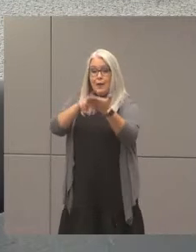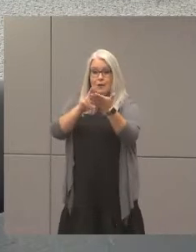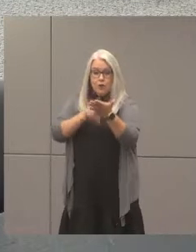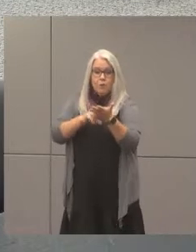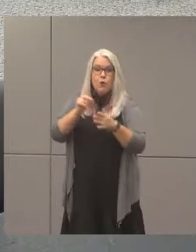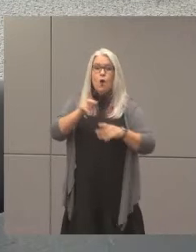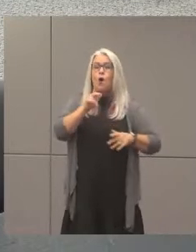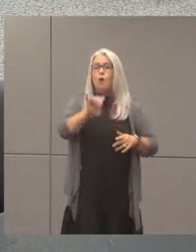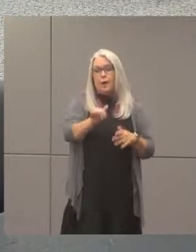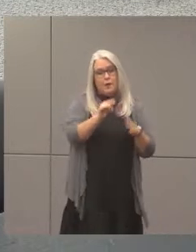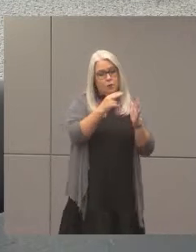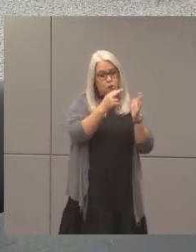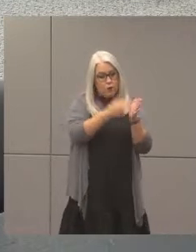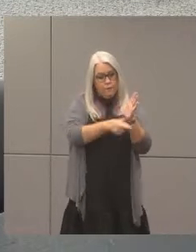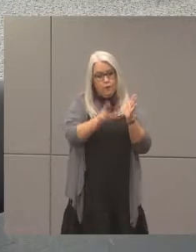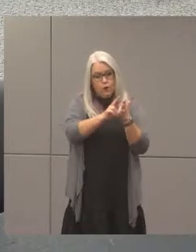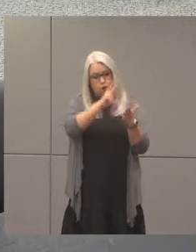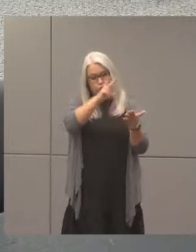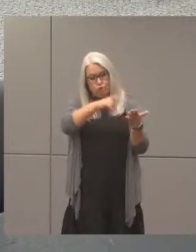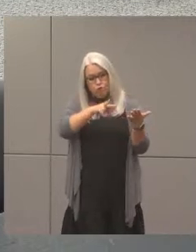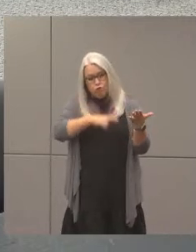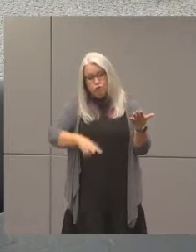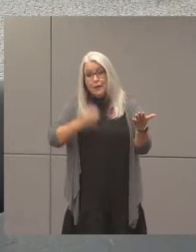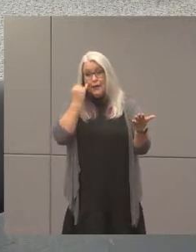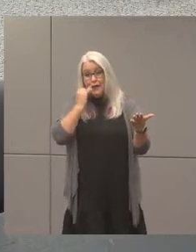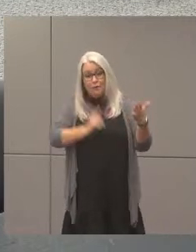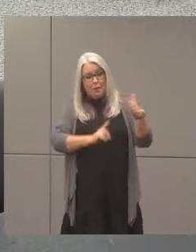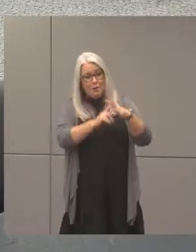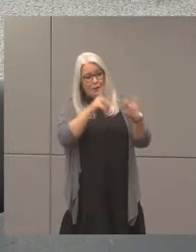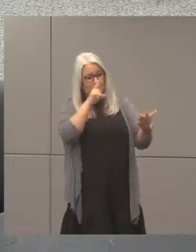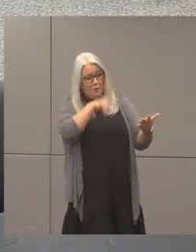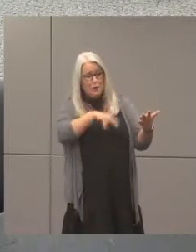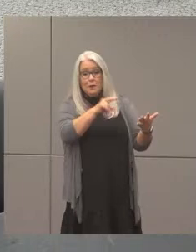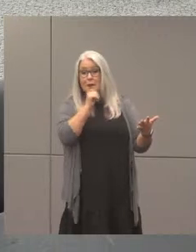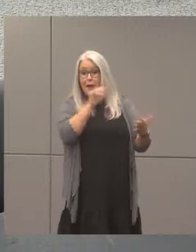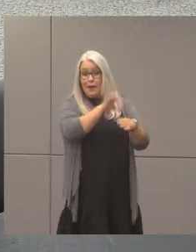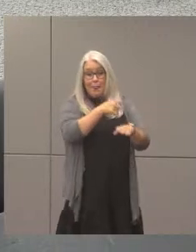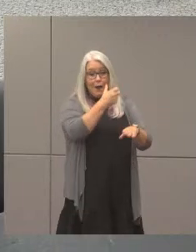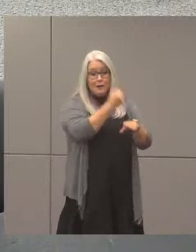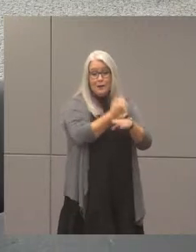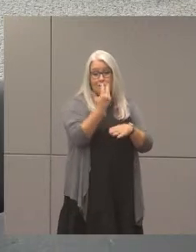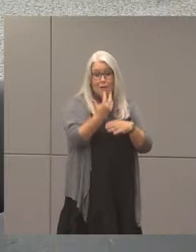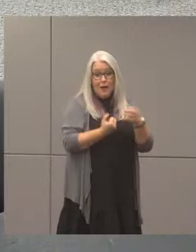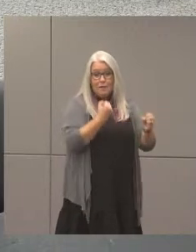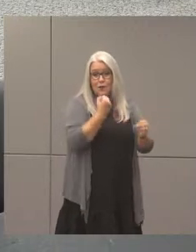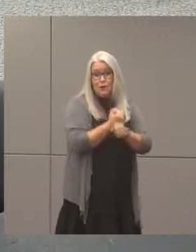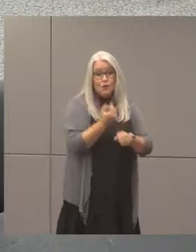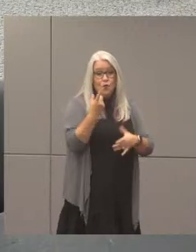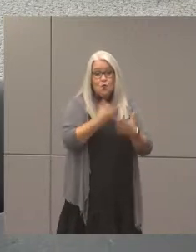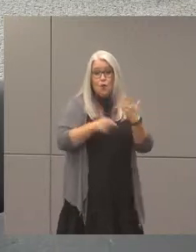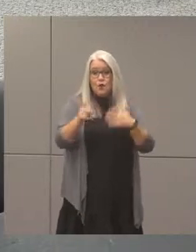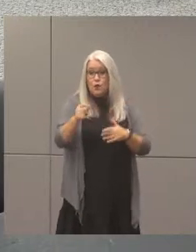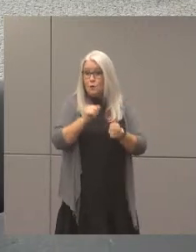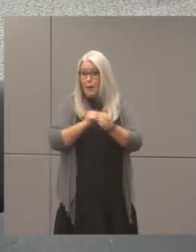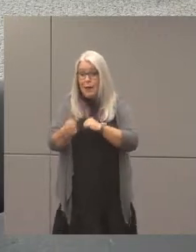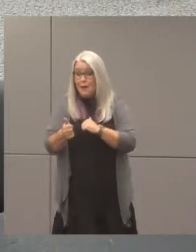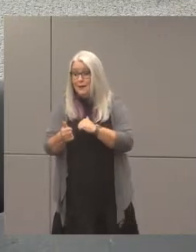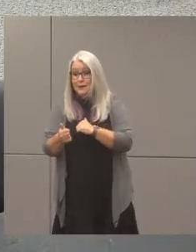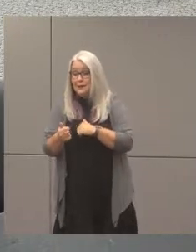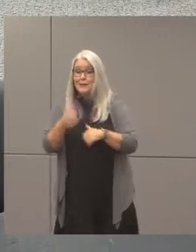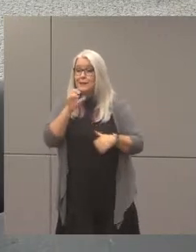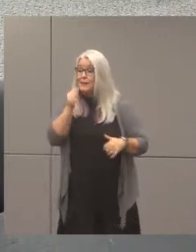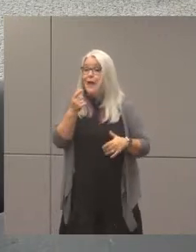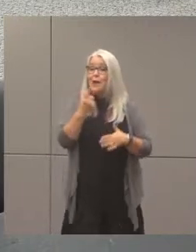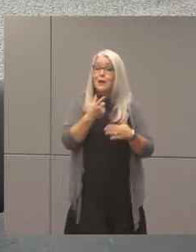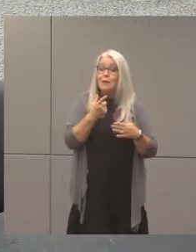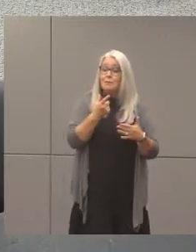reviewed. If they came up that it's not locked in for the 5 years, then what you passed isn't what what